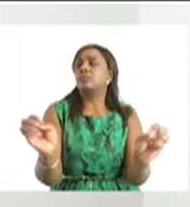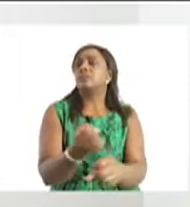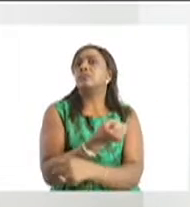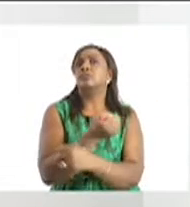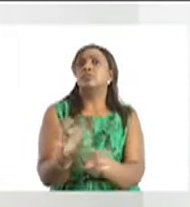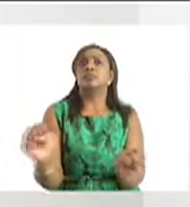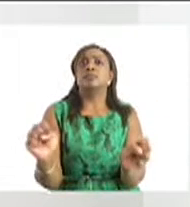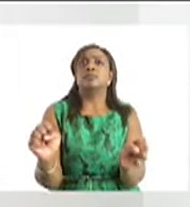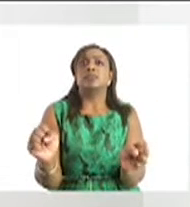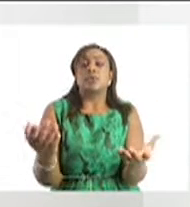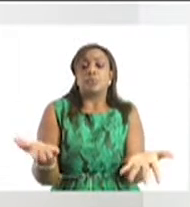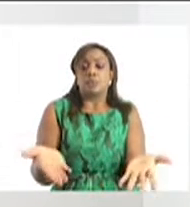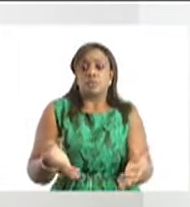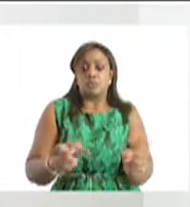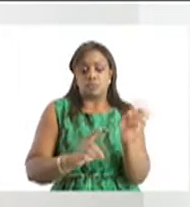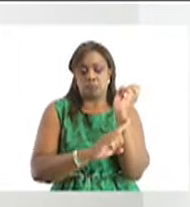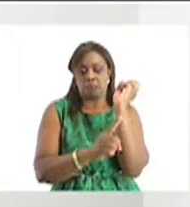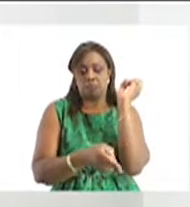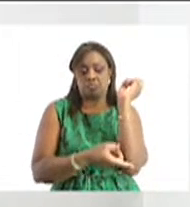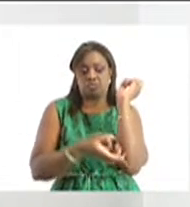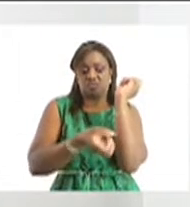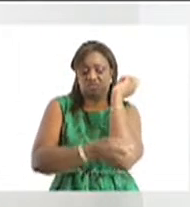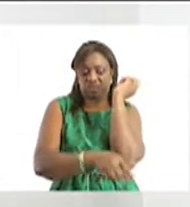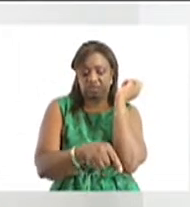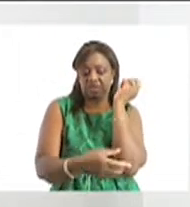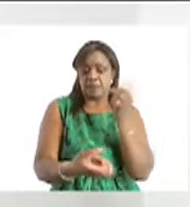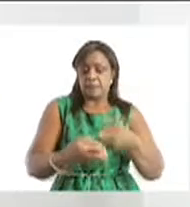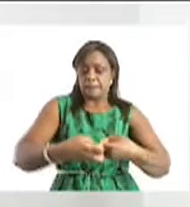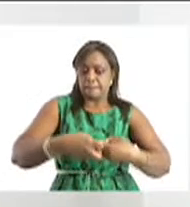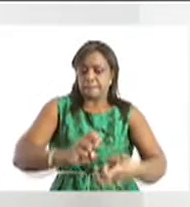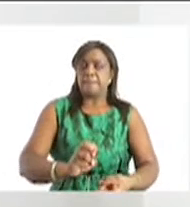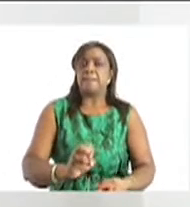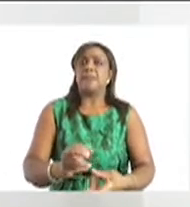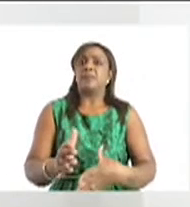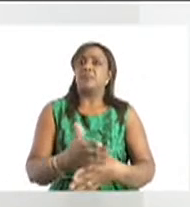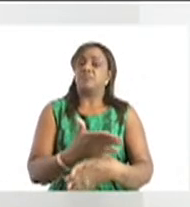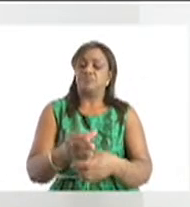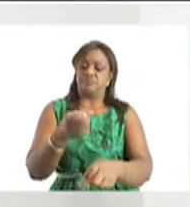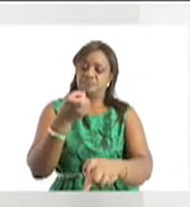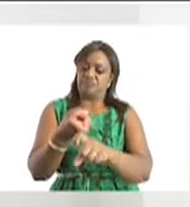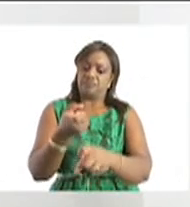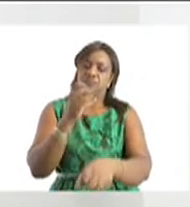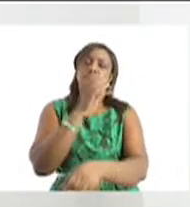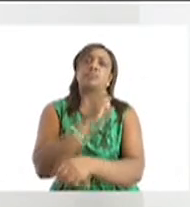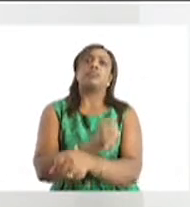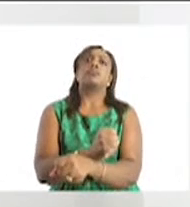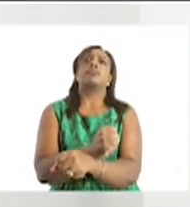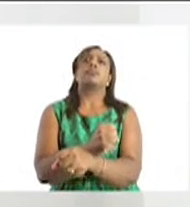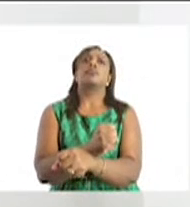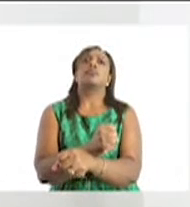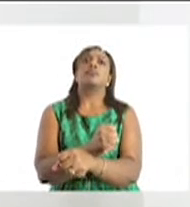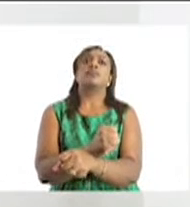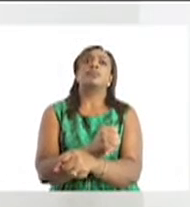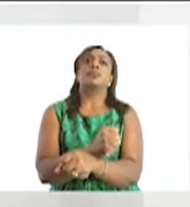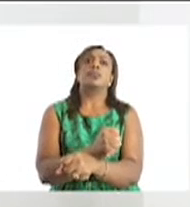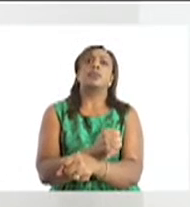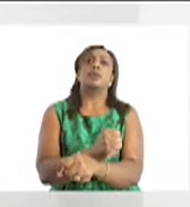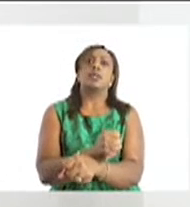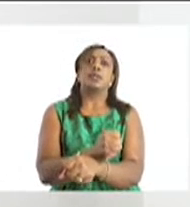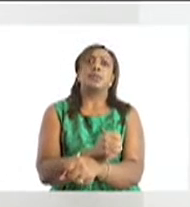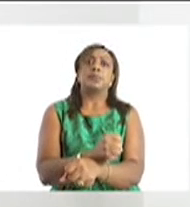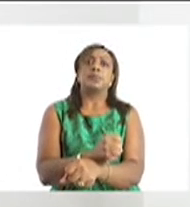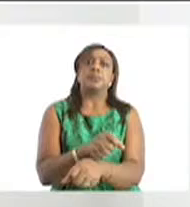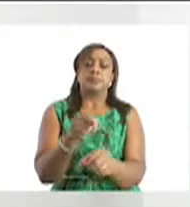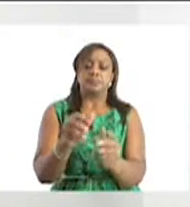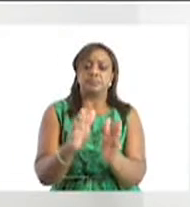being born with a certain disability. All these things are caused by lead poisoning. And that's what is standing there in our